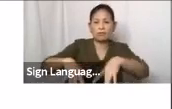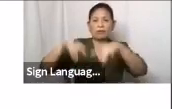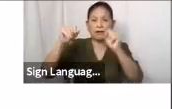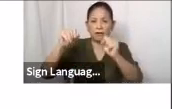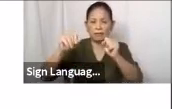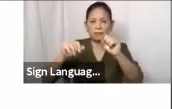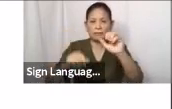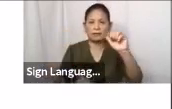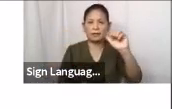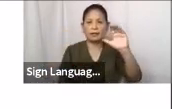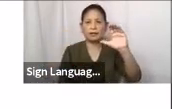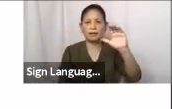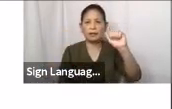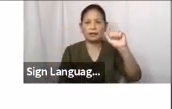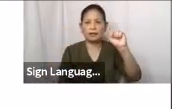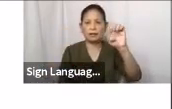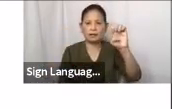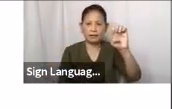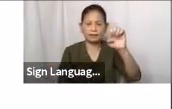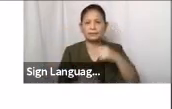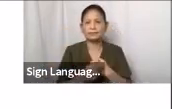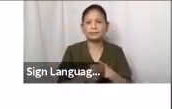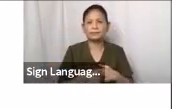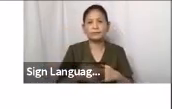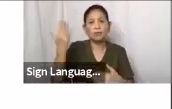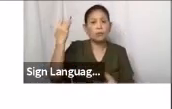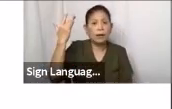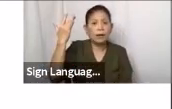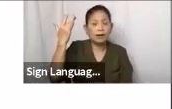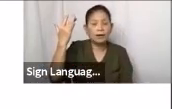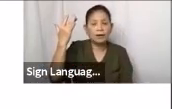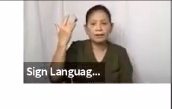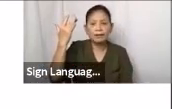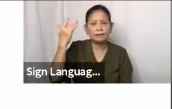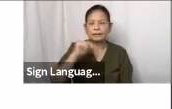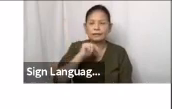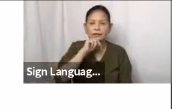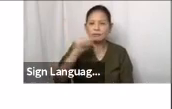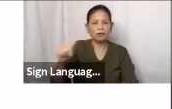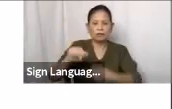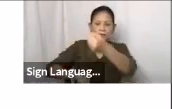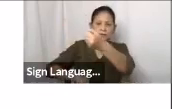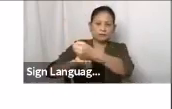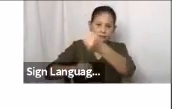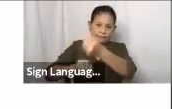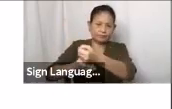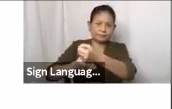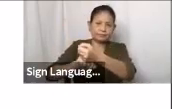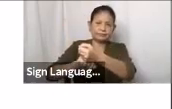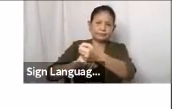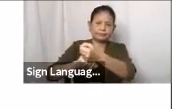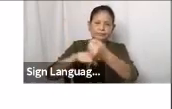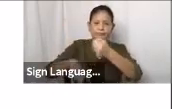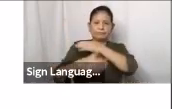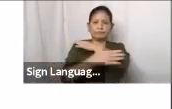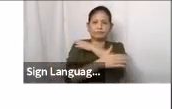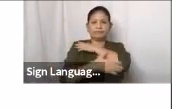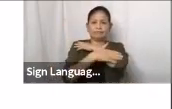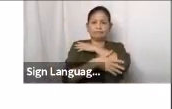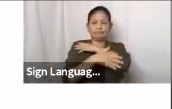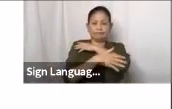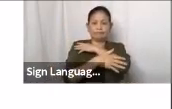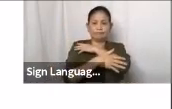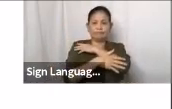the transition thing, because it's not been supported, I would say, in our country this right now, the